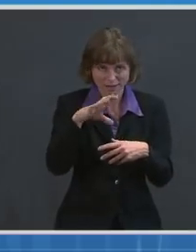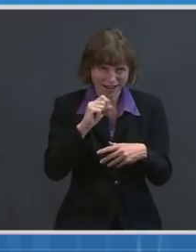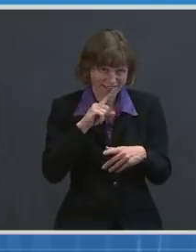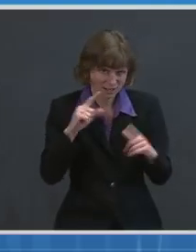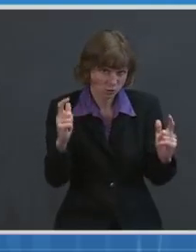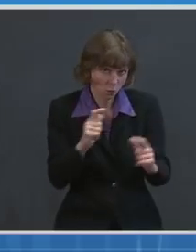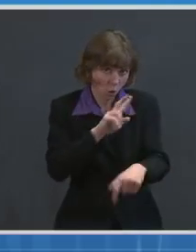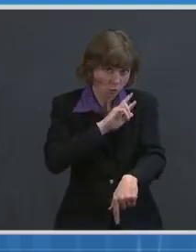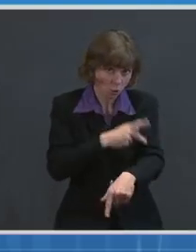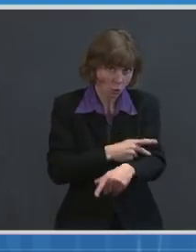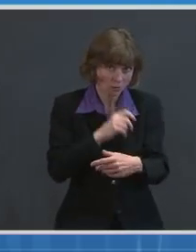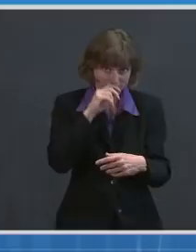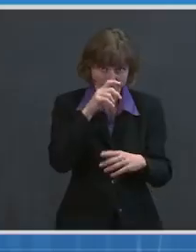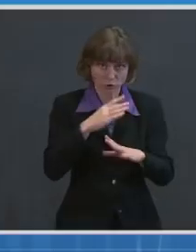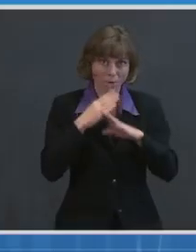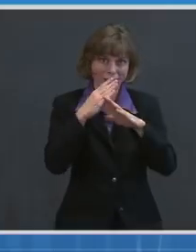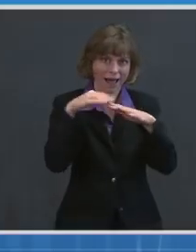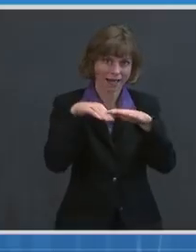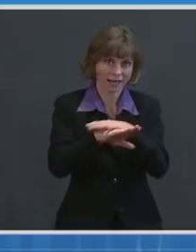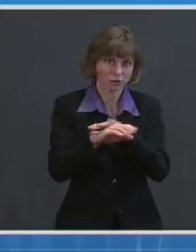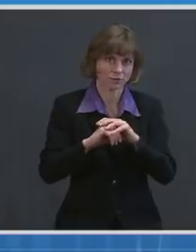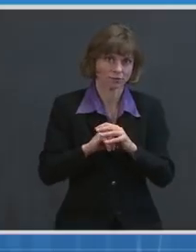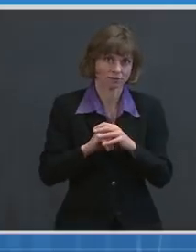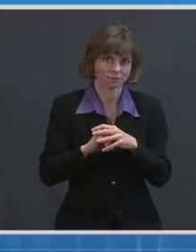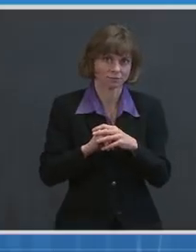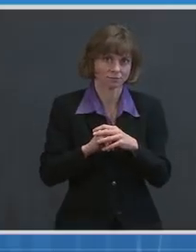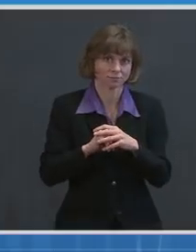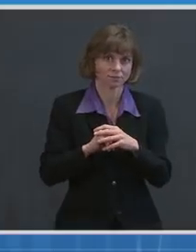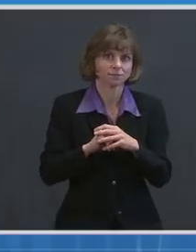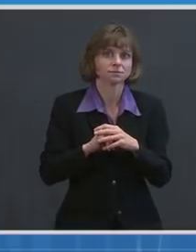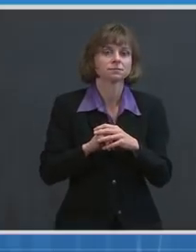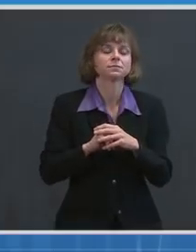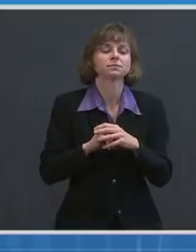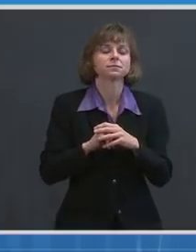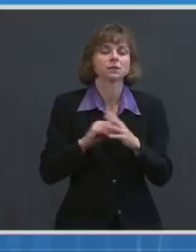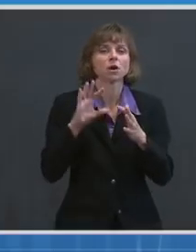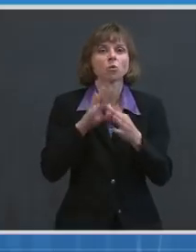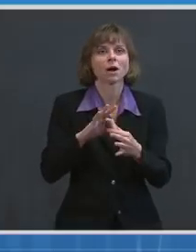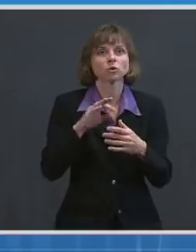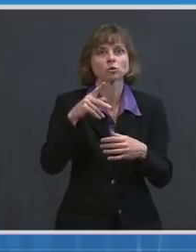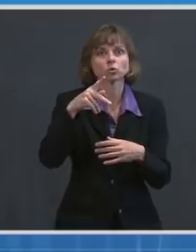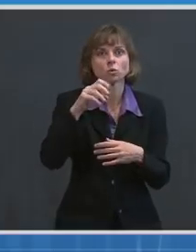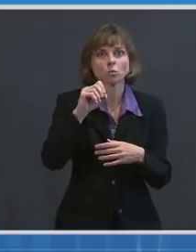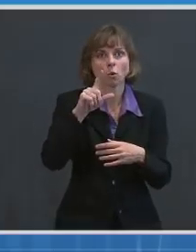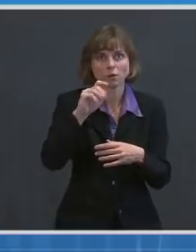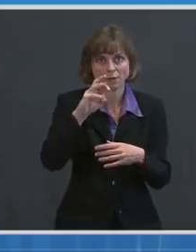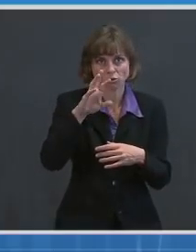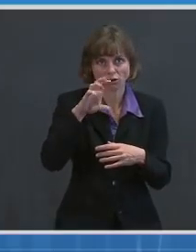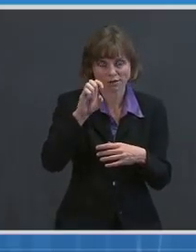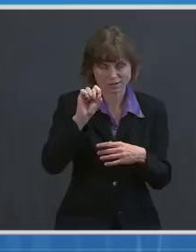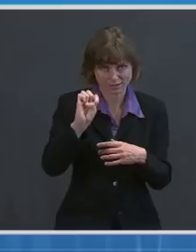proteins blocking entry. With regard to polymerase inhibitors, the FDA has already